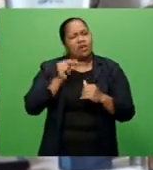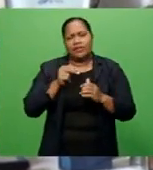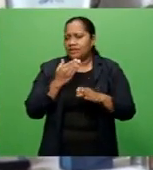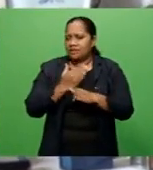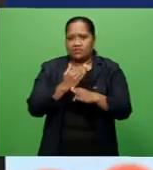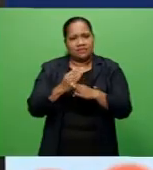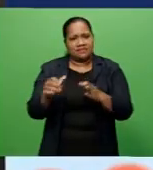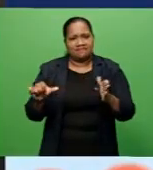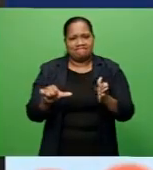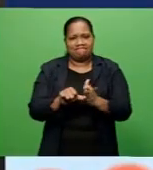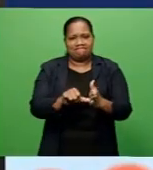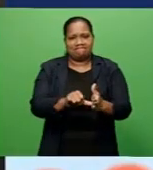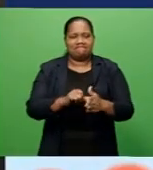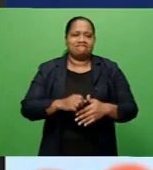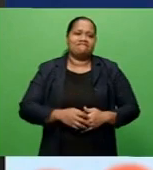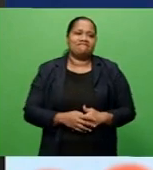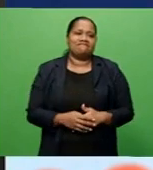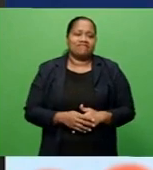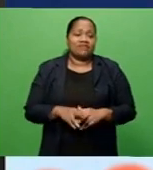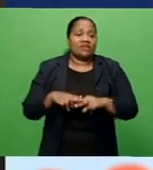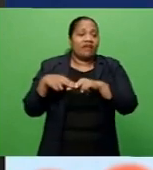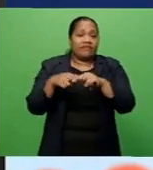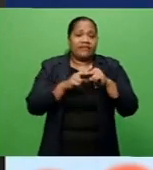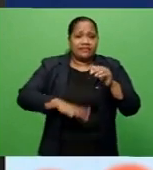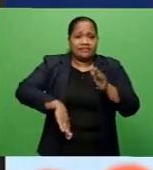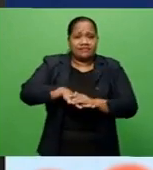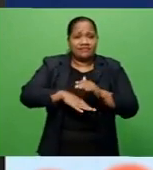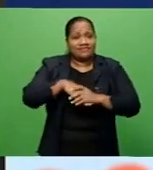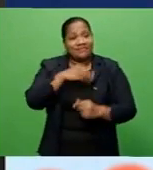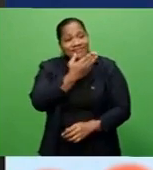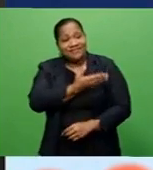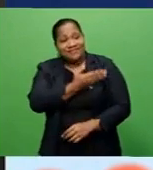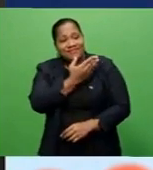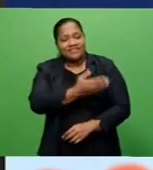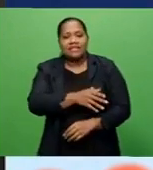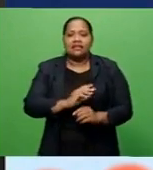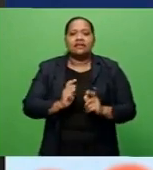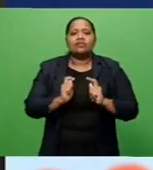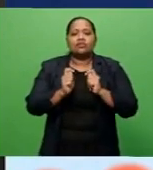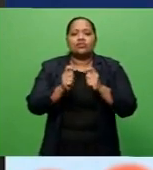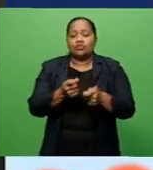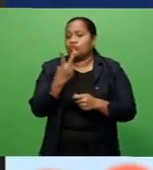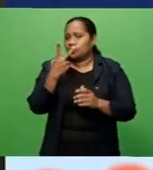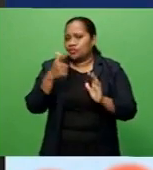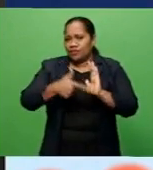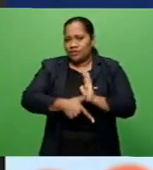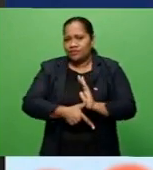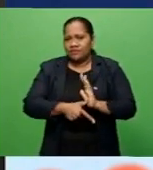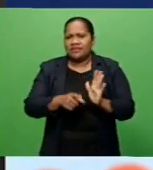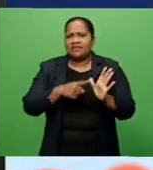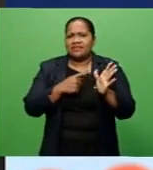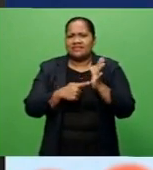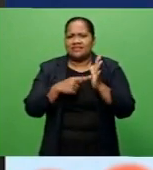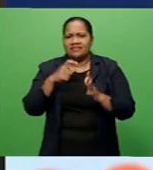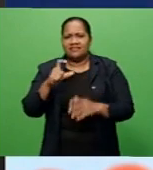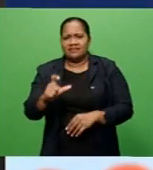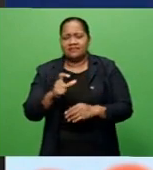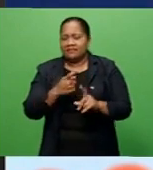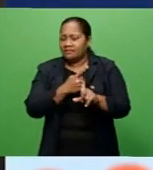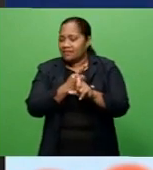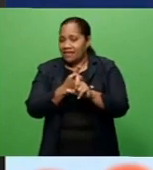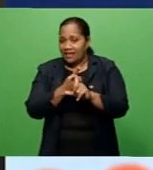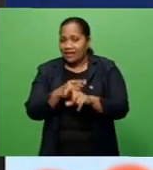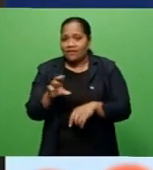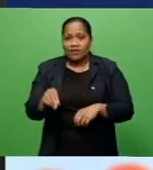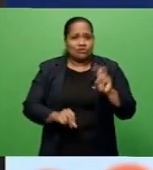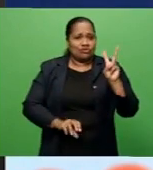all. Fiji football golden boy Roy Krishna scored twice as his ATK Mohan Bagan rallied back from